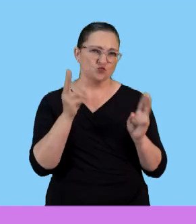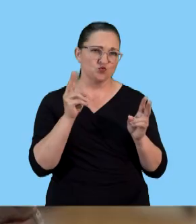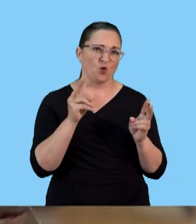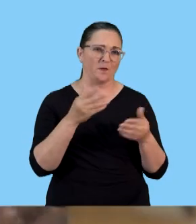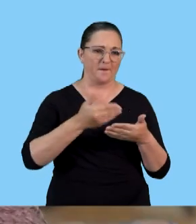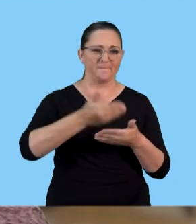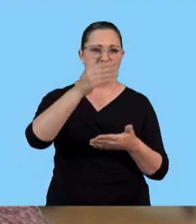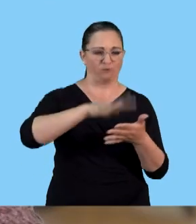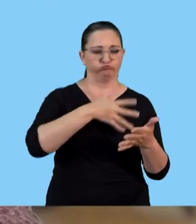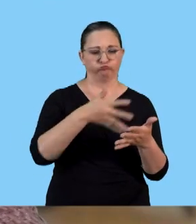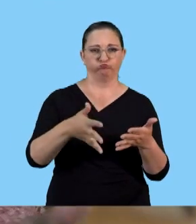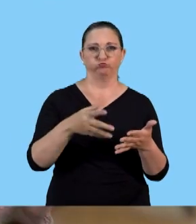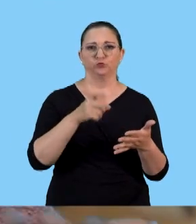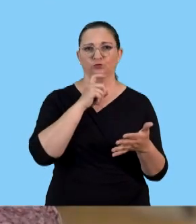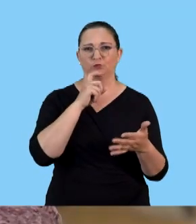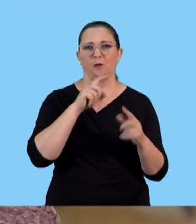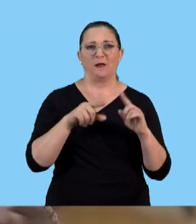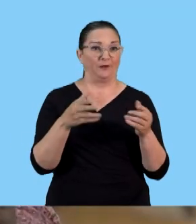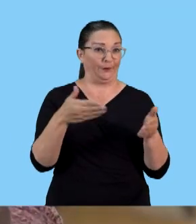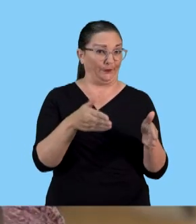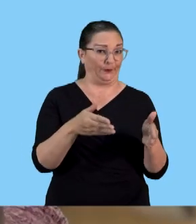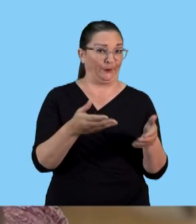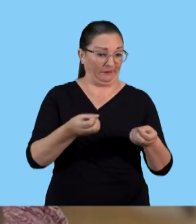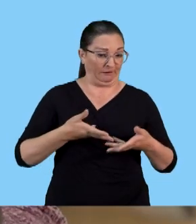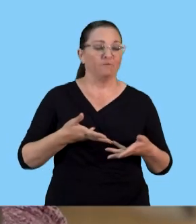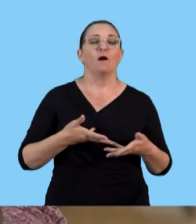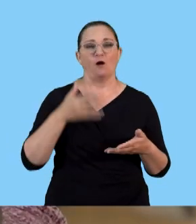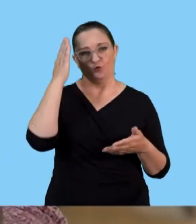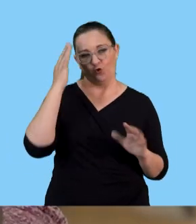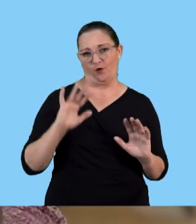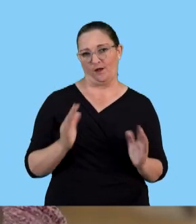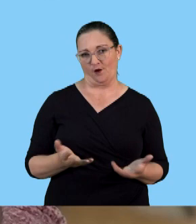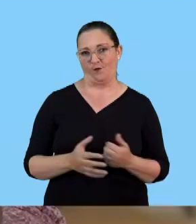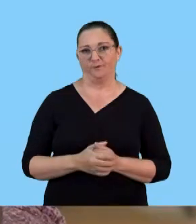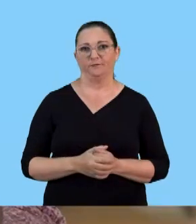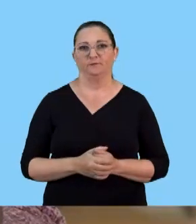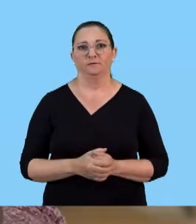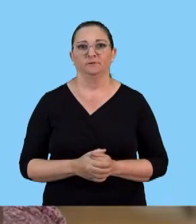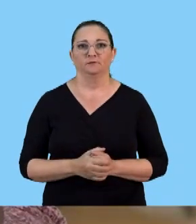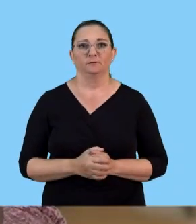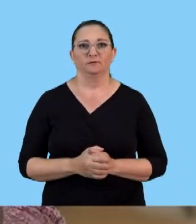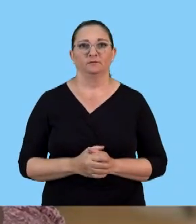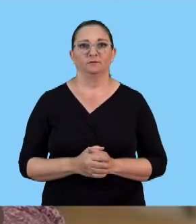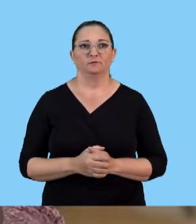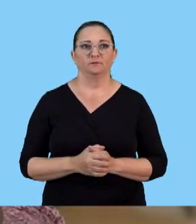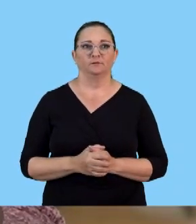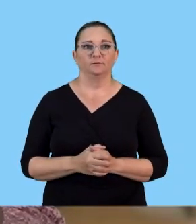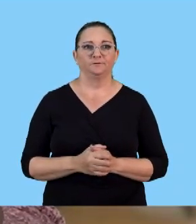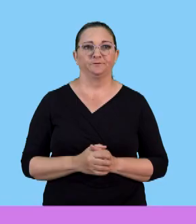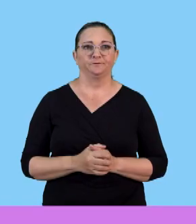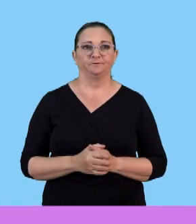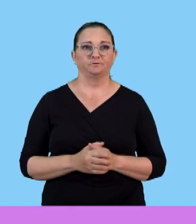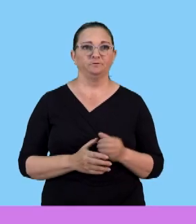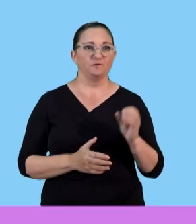and if you are not given a graph paper, then you'll know how to plot or do the measurements on your points. So